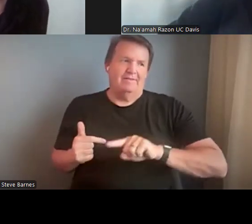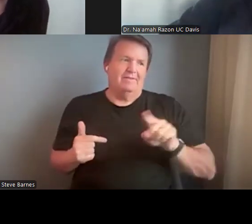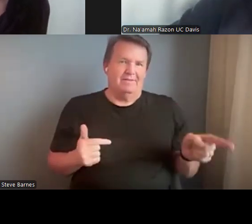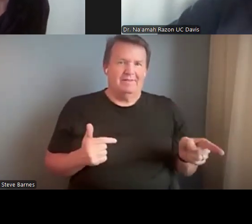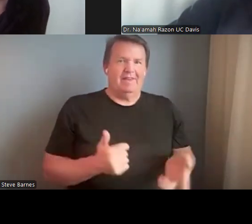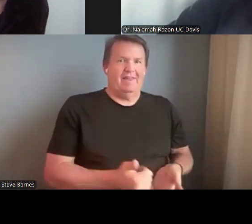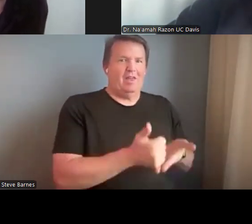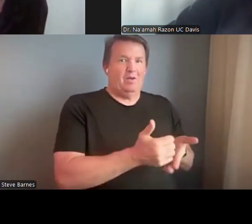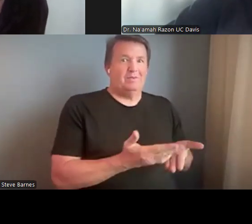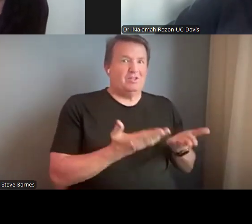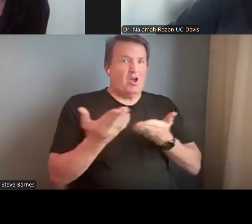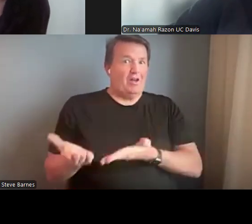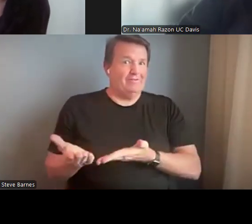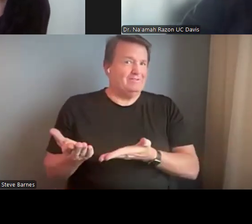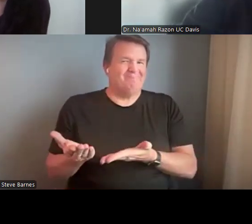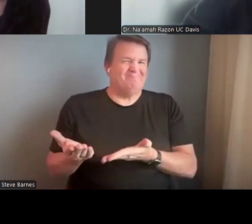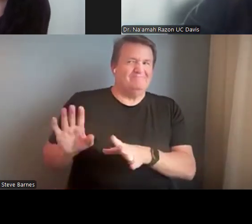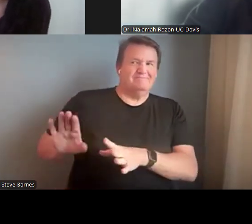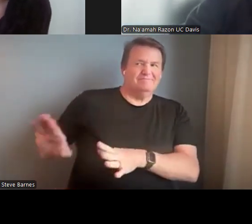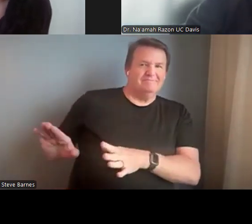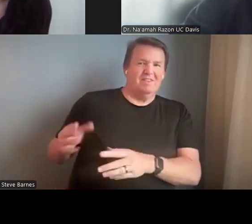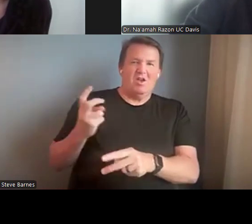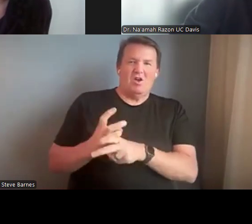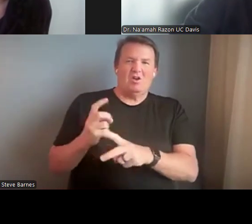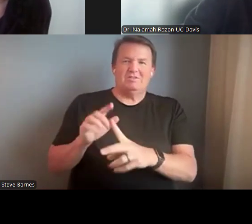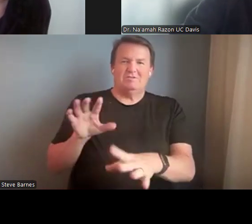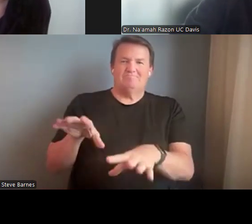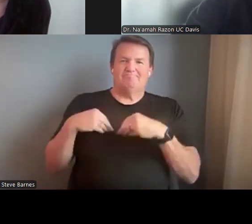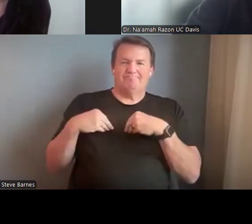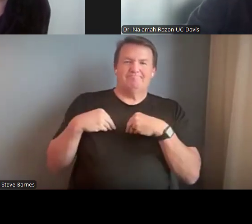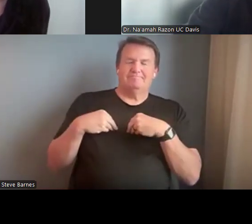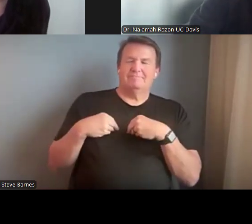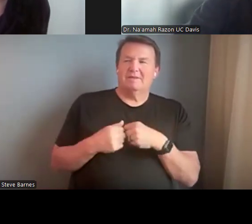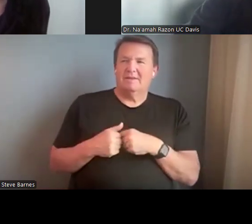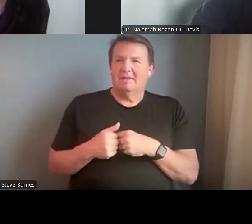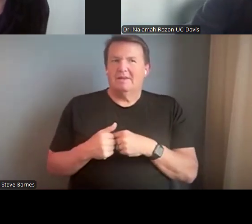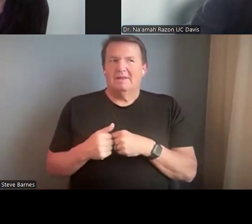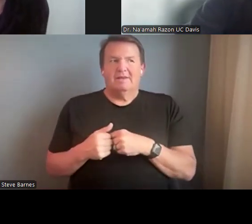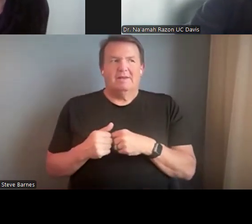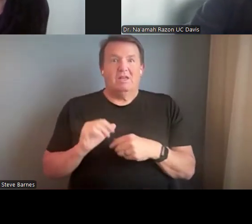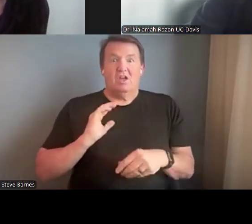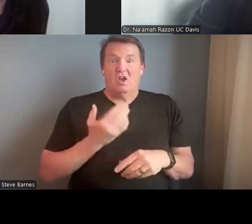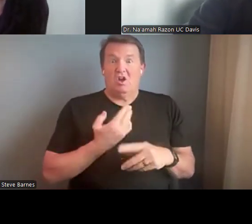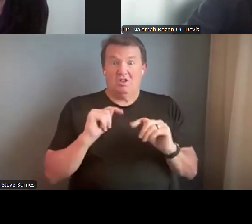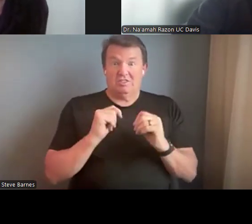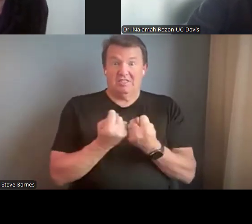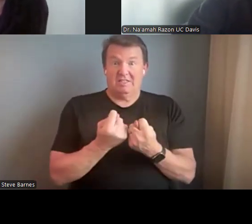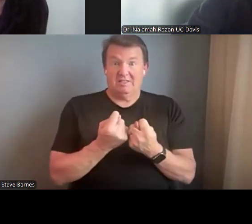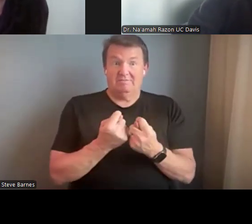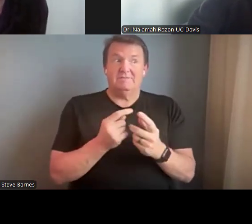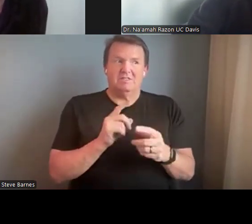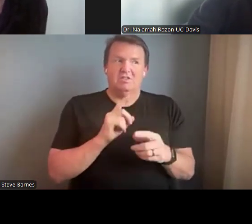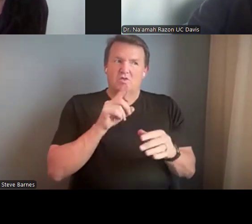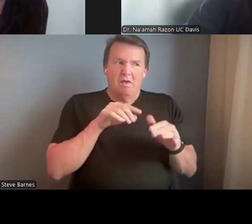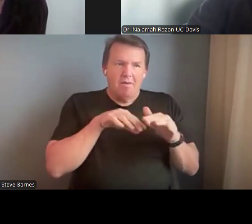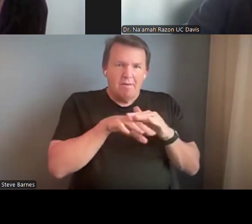think it can be hard to reach out. And yeah, we found, our teams have really gone into the community on the